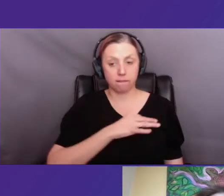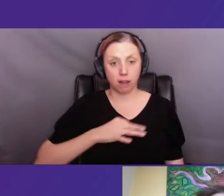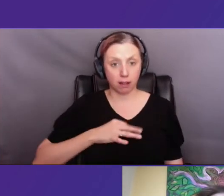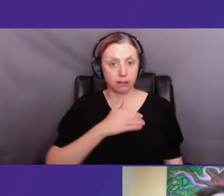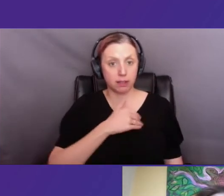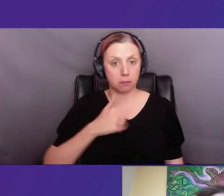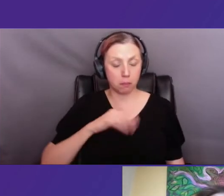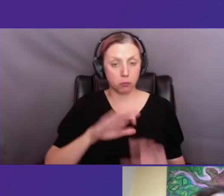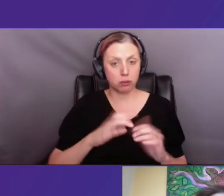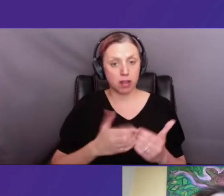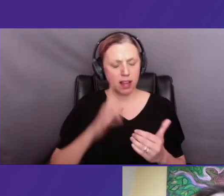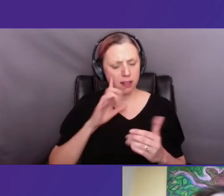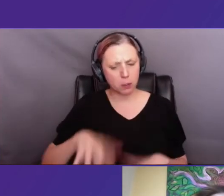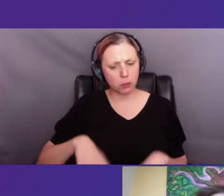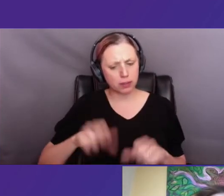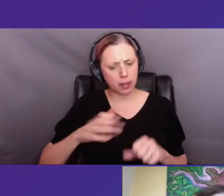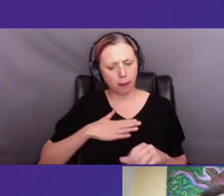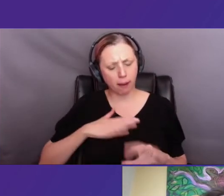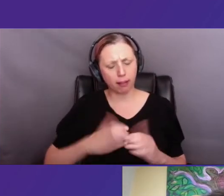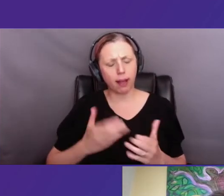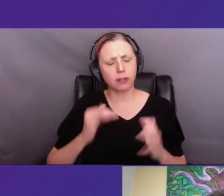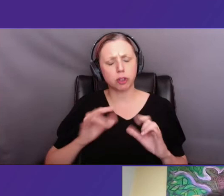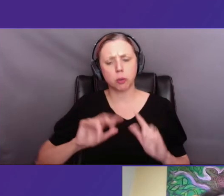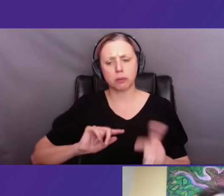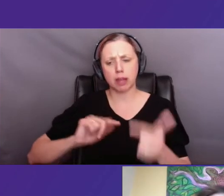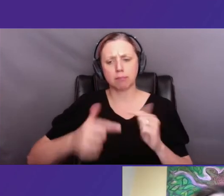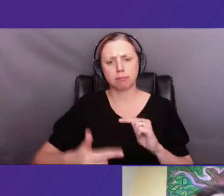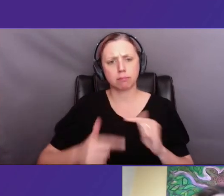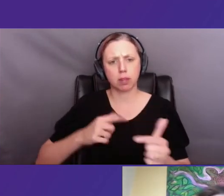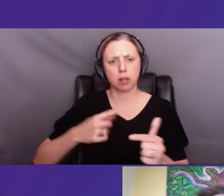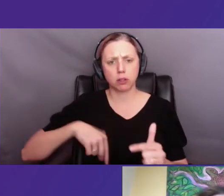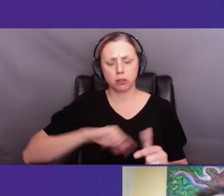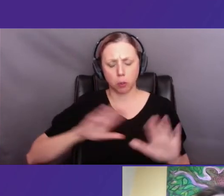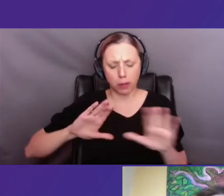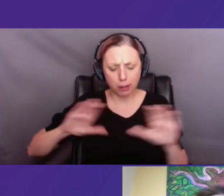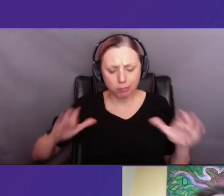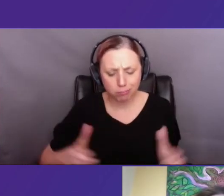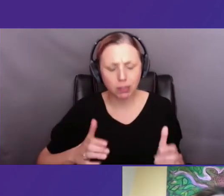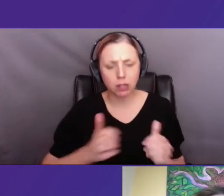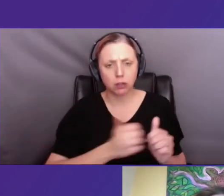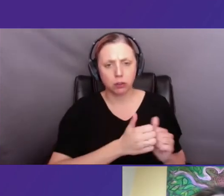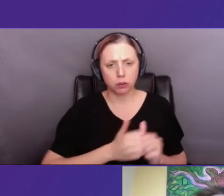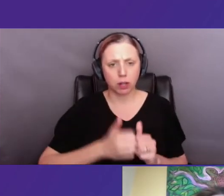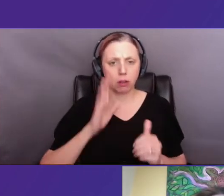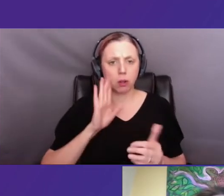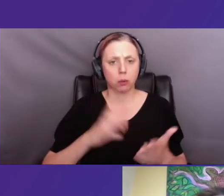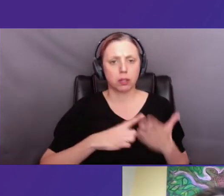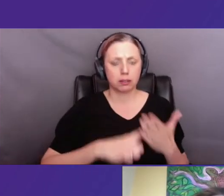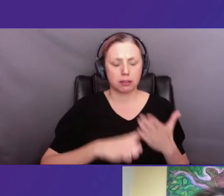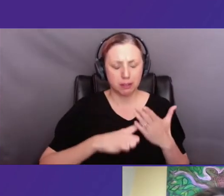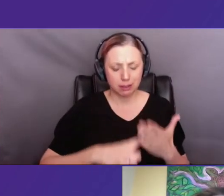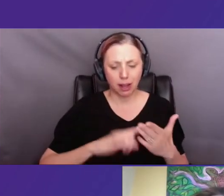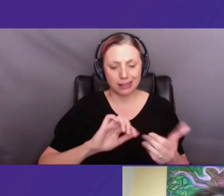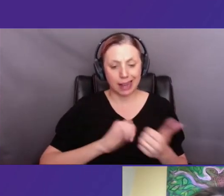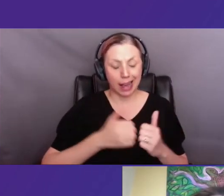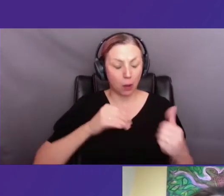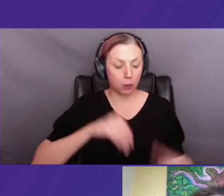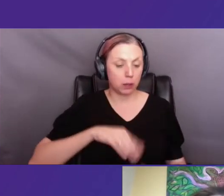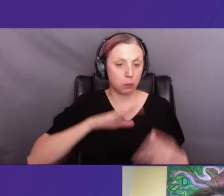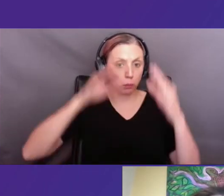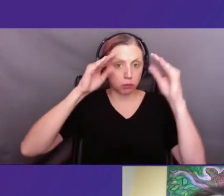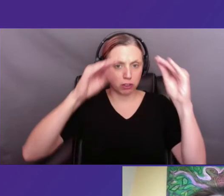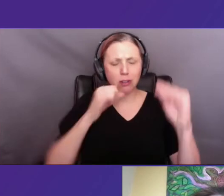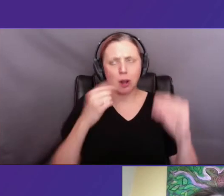So we all got together, and we would talk about pedagogy beyond just ballet